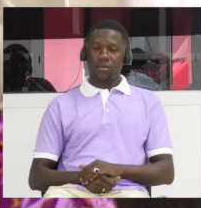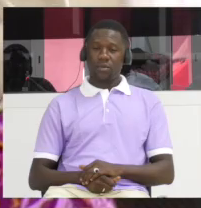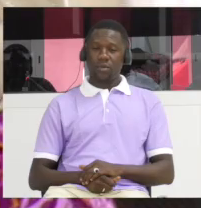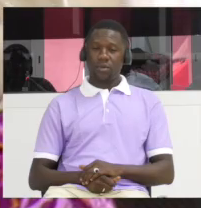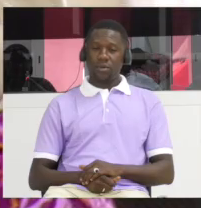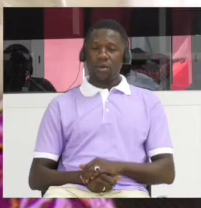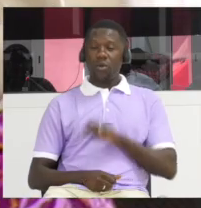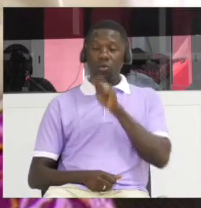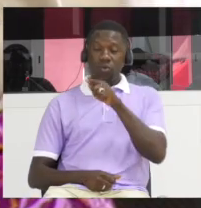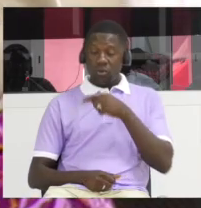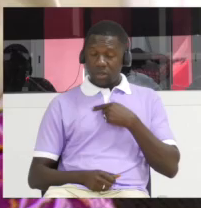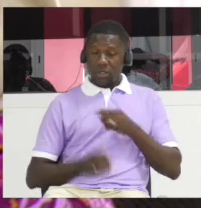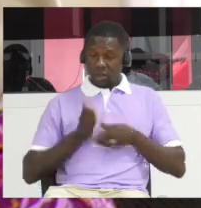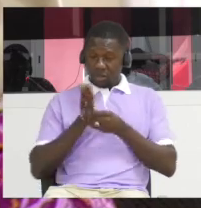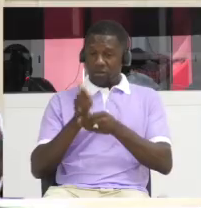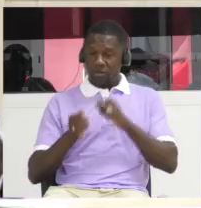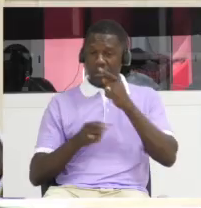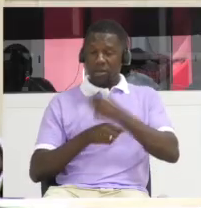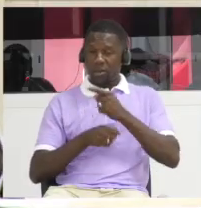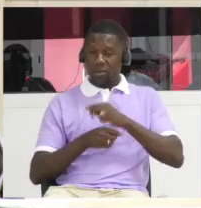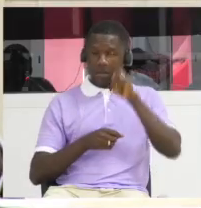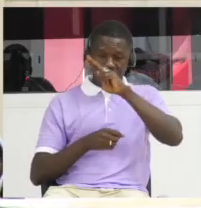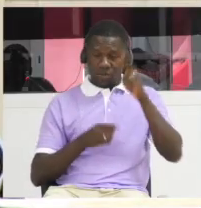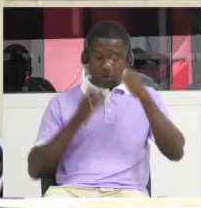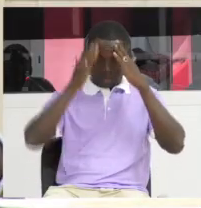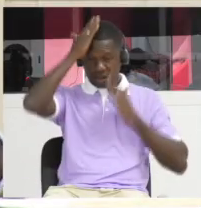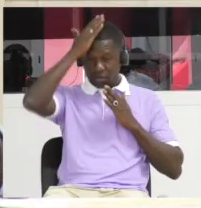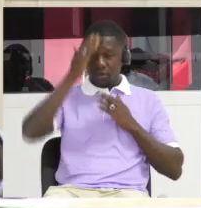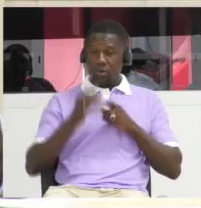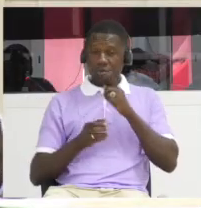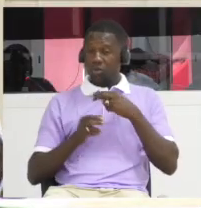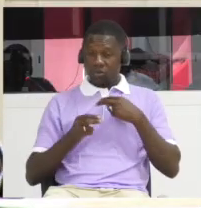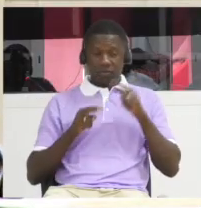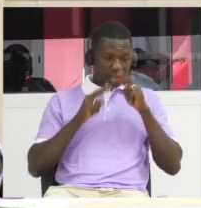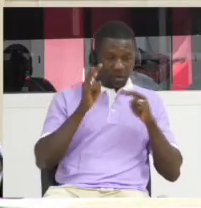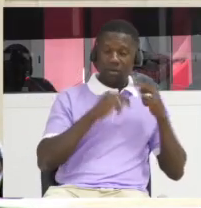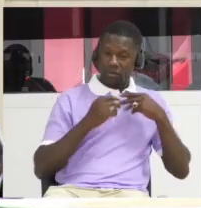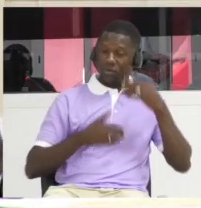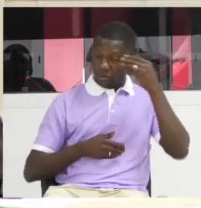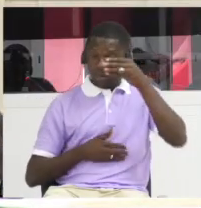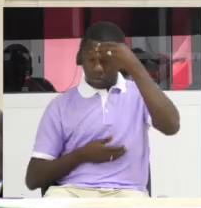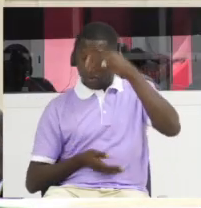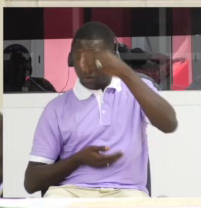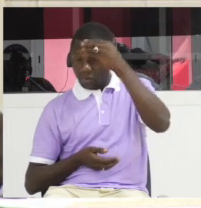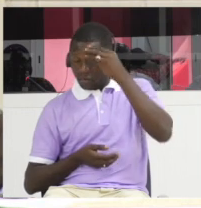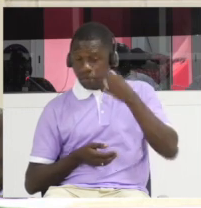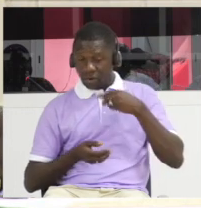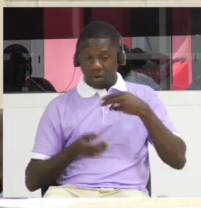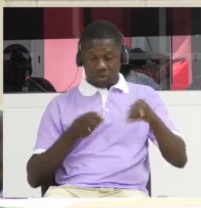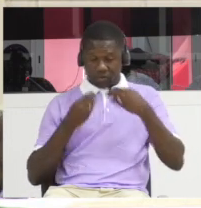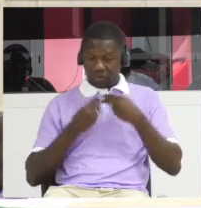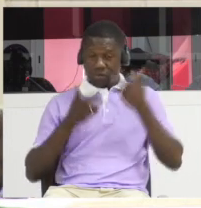As Commander of the Gambia National Army, you are expected to familiarize yourself with the provisions of the